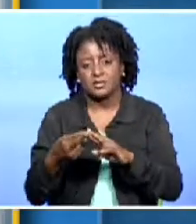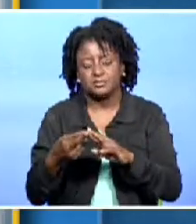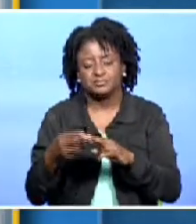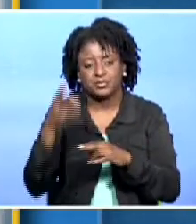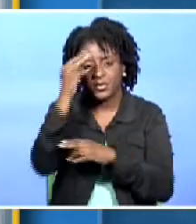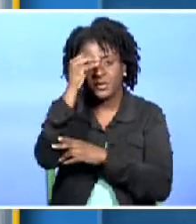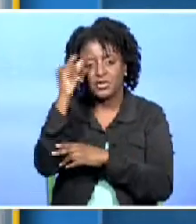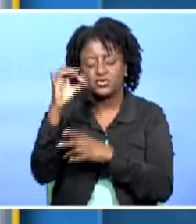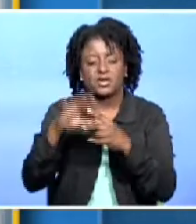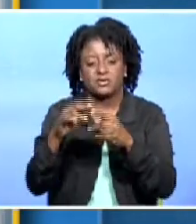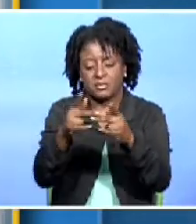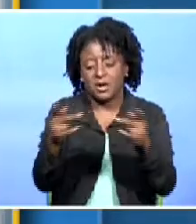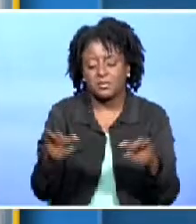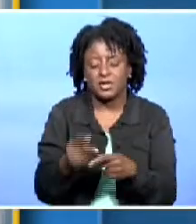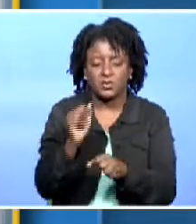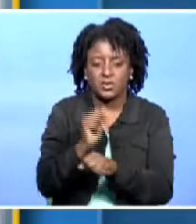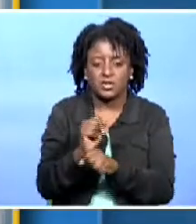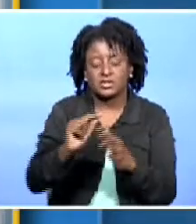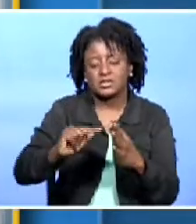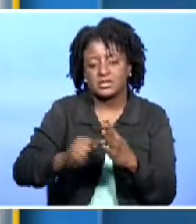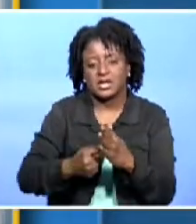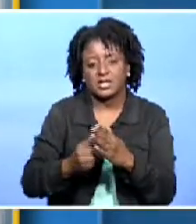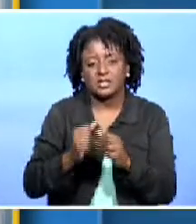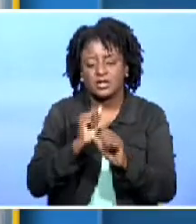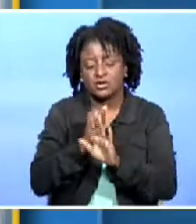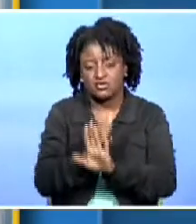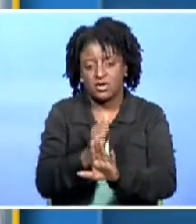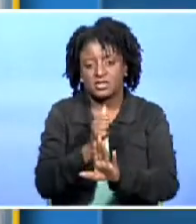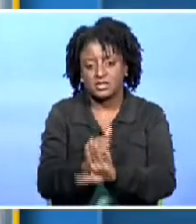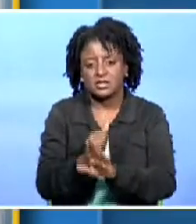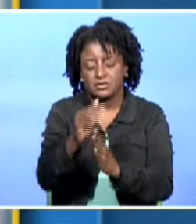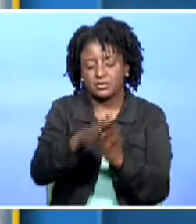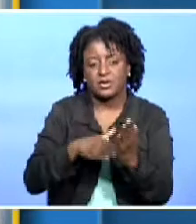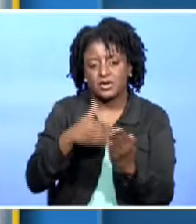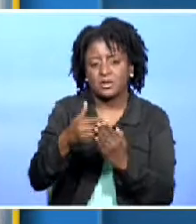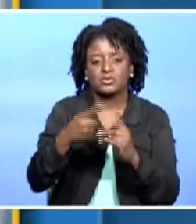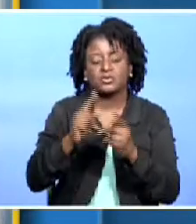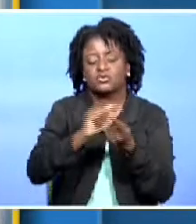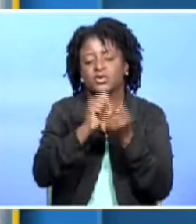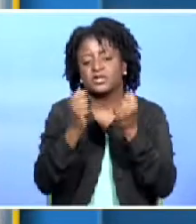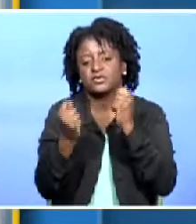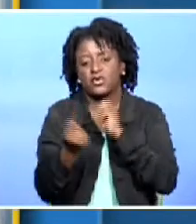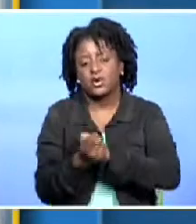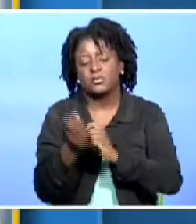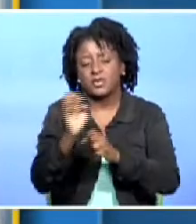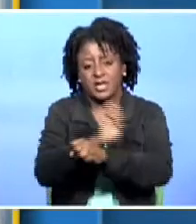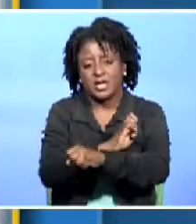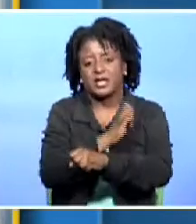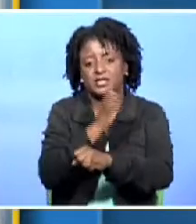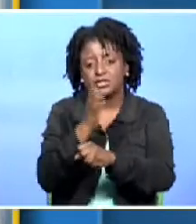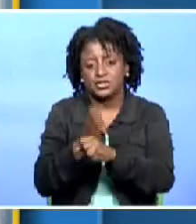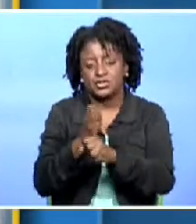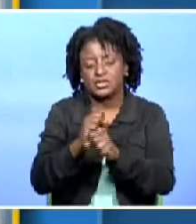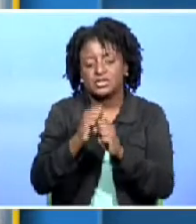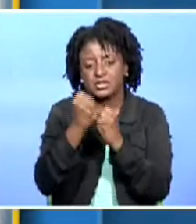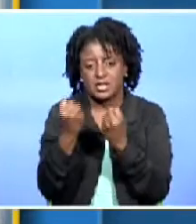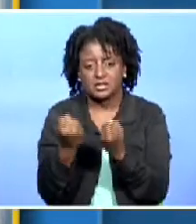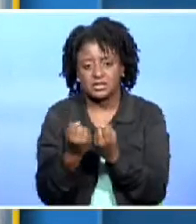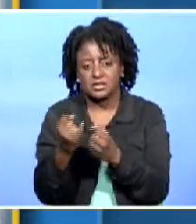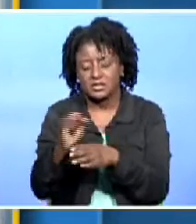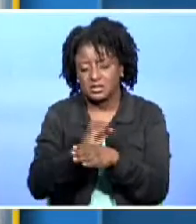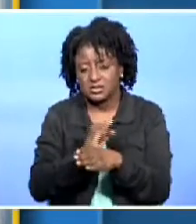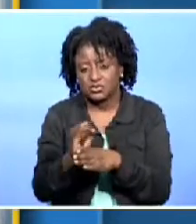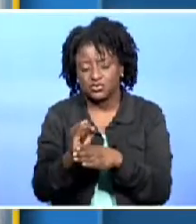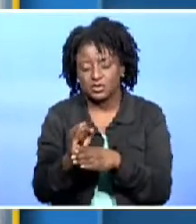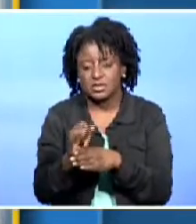Well, the Ministry of Public Works has embarked on an aggressive agenda to transform the energy sector. Minister Desmond Bannister admits there is no easy fix to